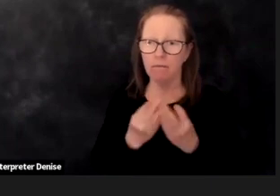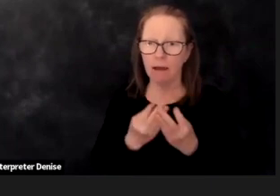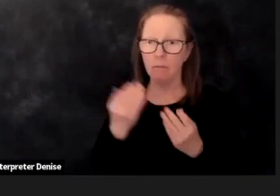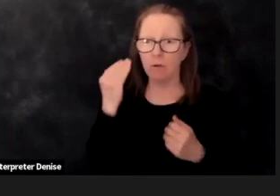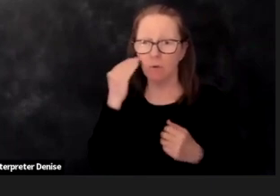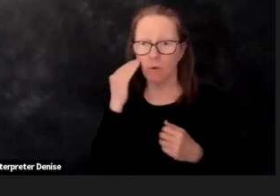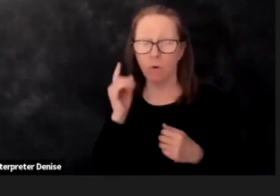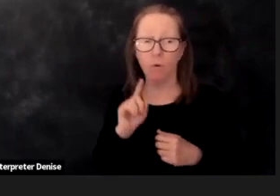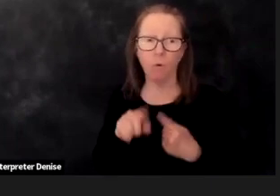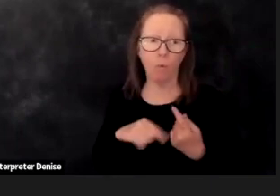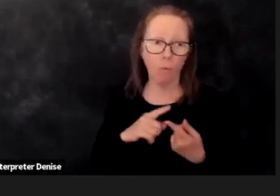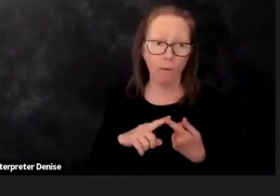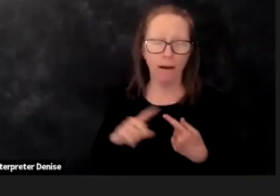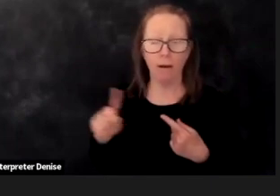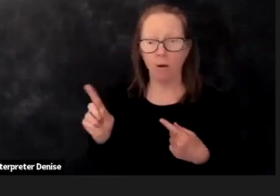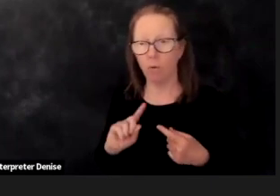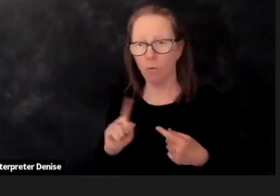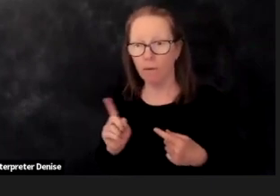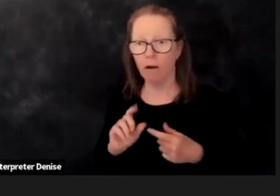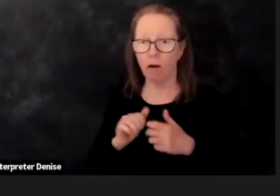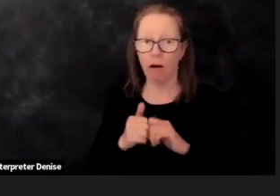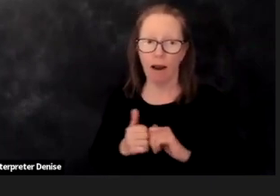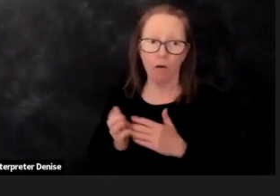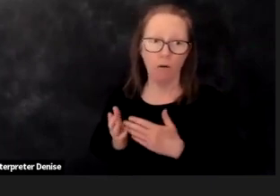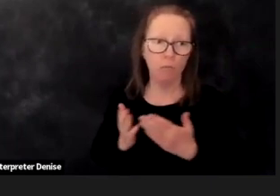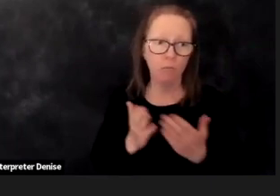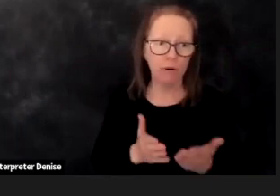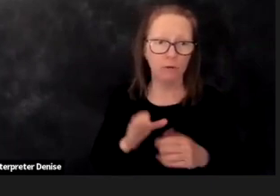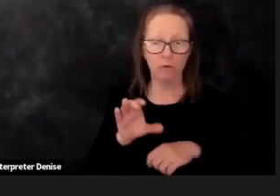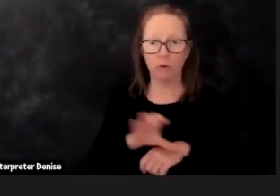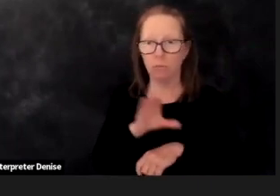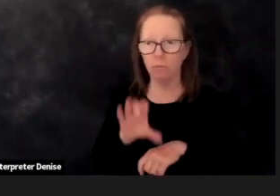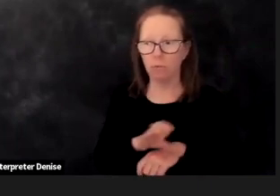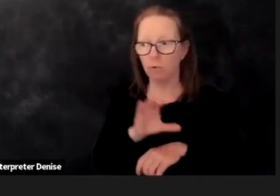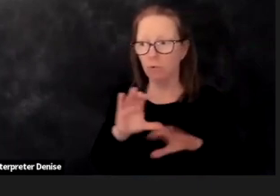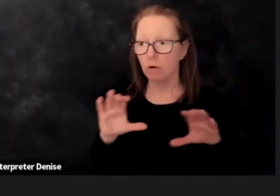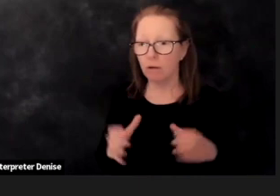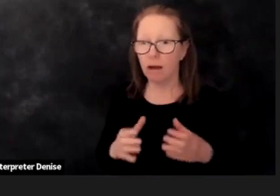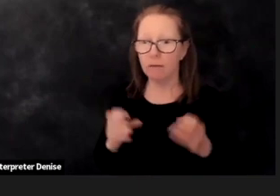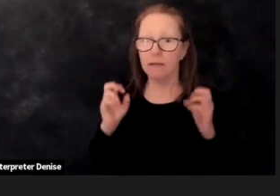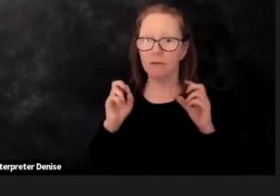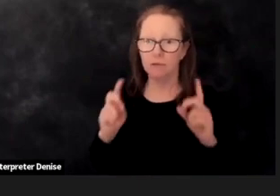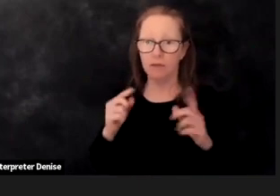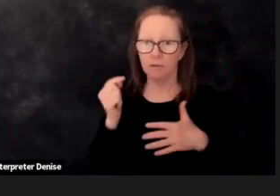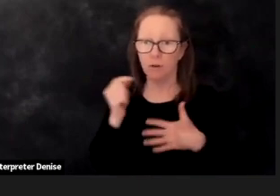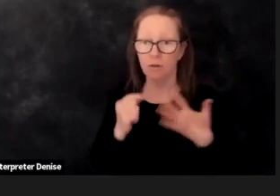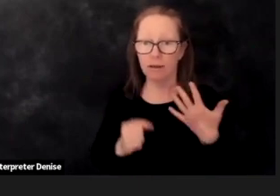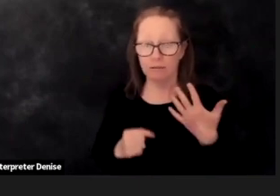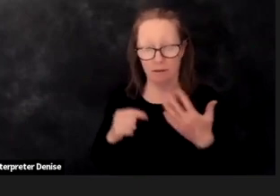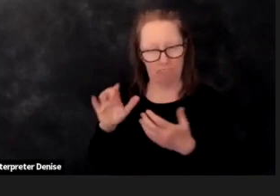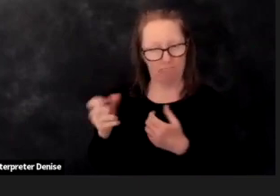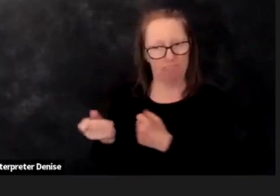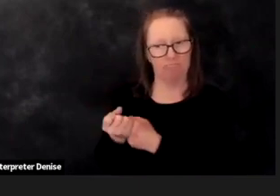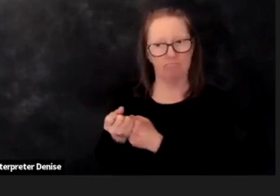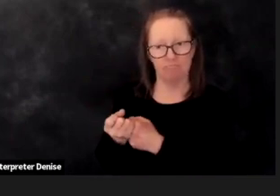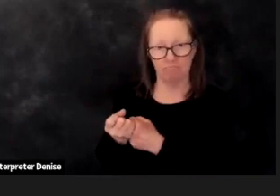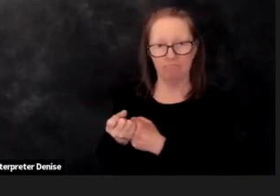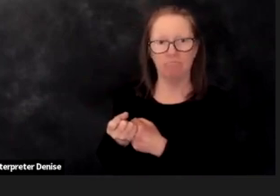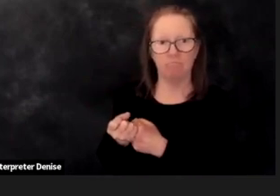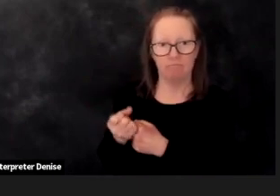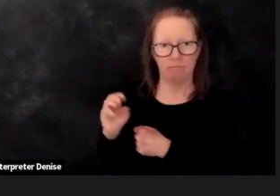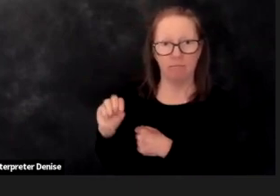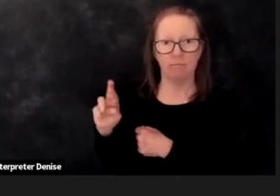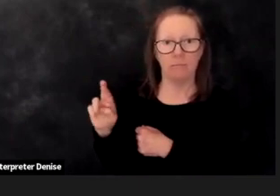children, to computer classes, educational things. And I do agree with Mr. Bradwaite as far as like the